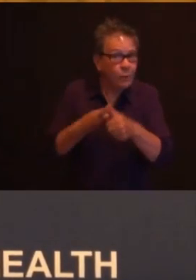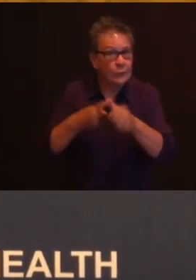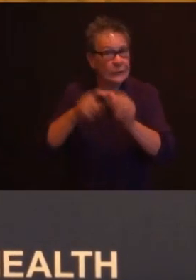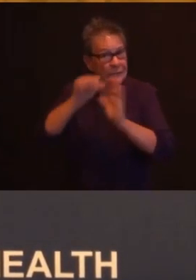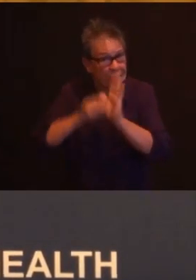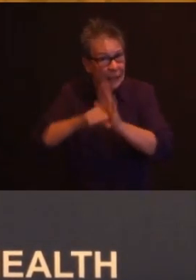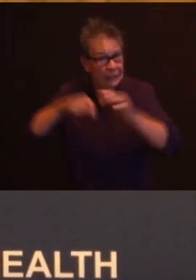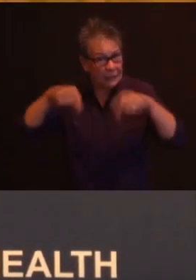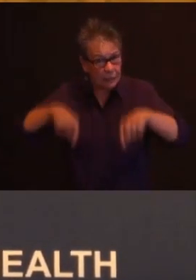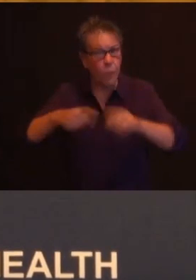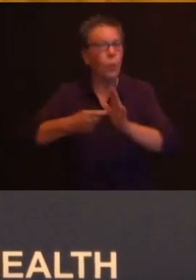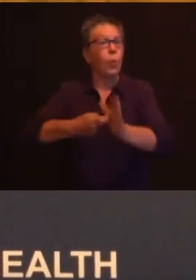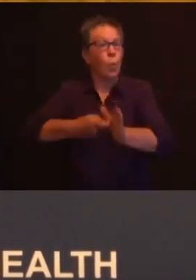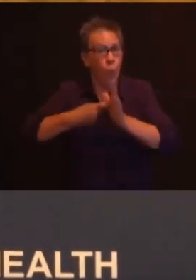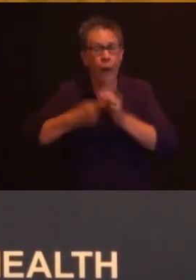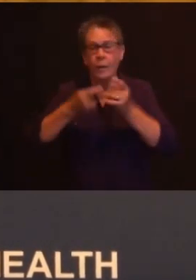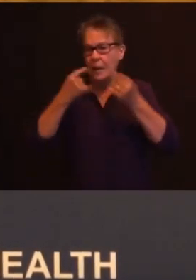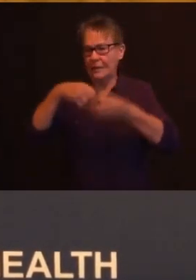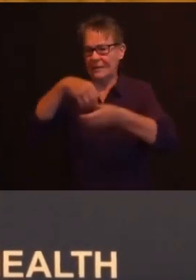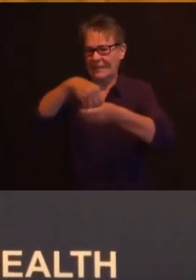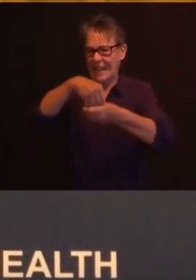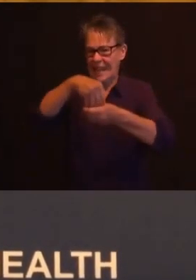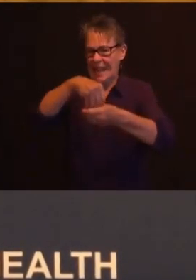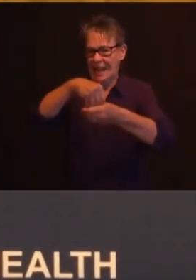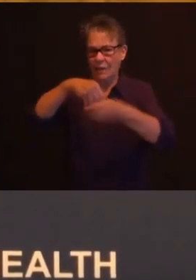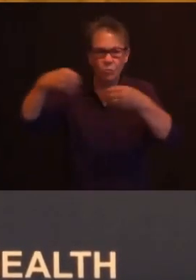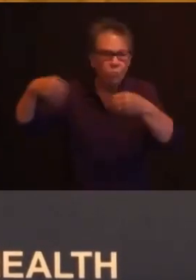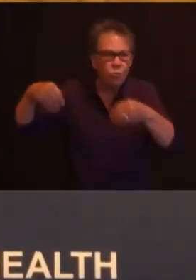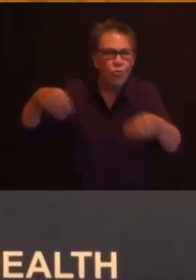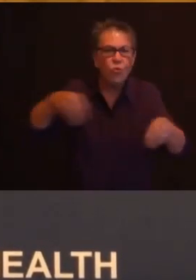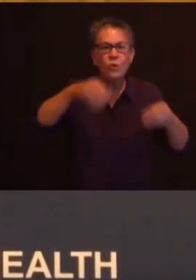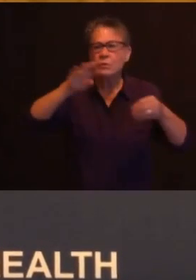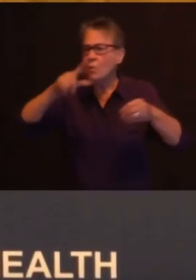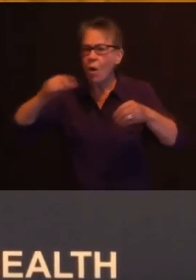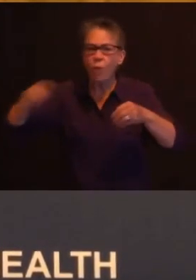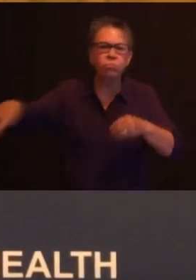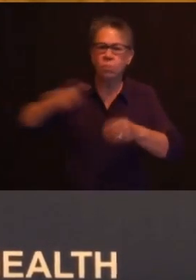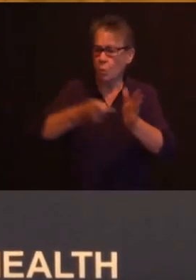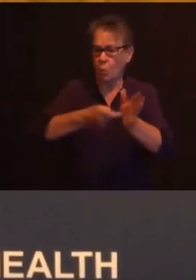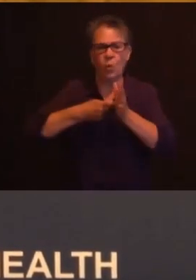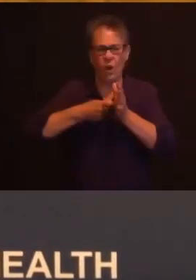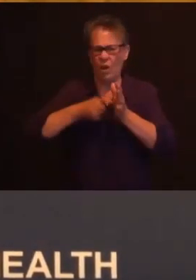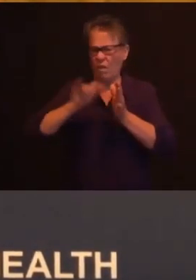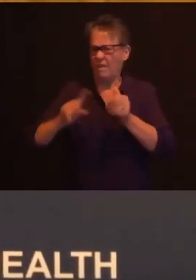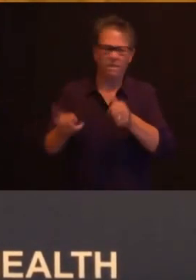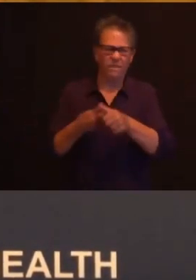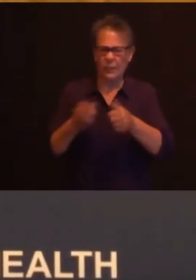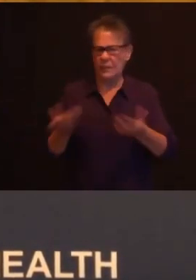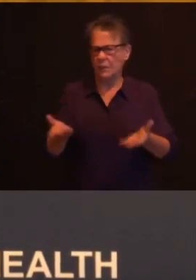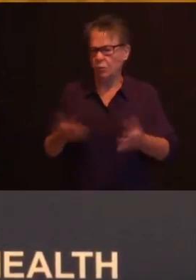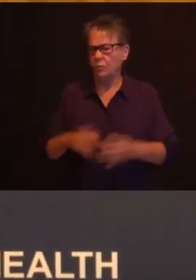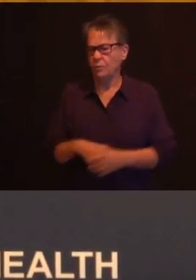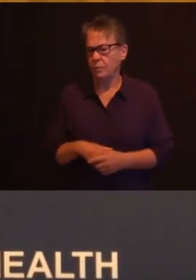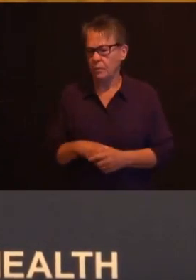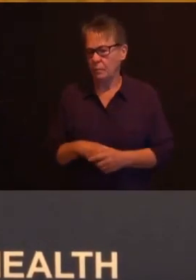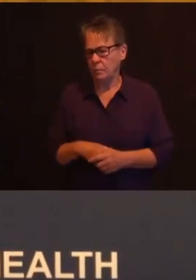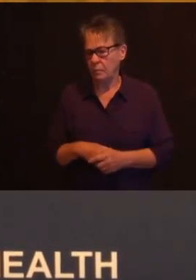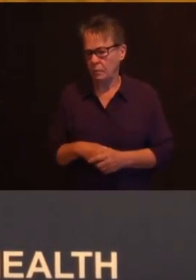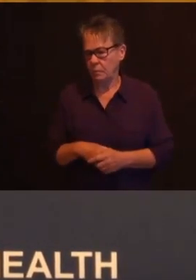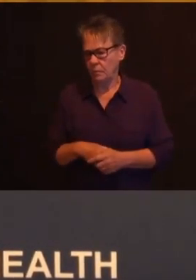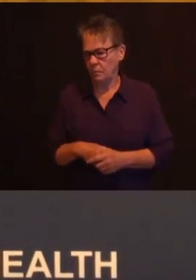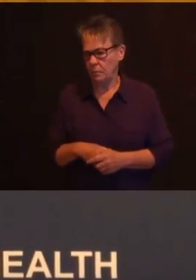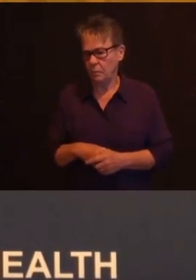of a little bit after Judy gave her report today, I commented that we knew we were taking